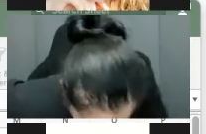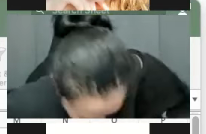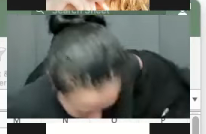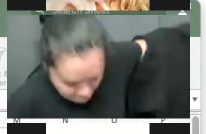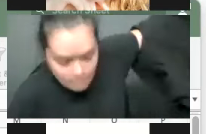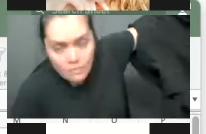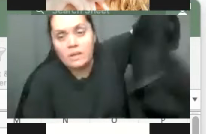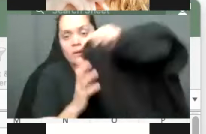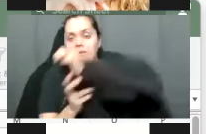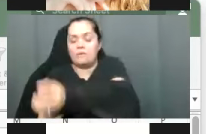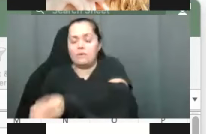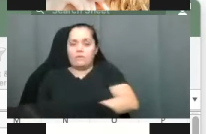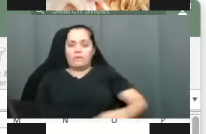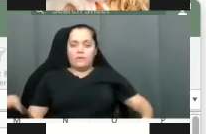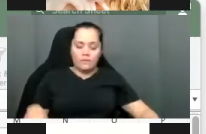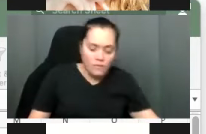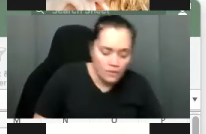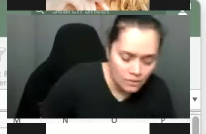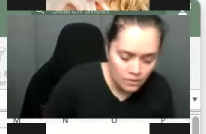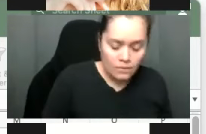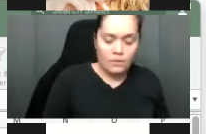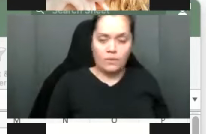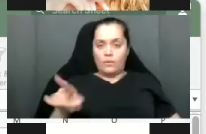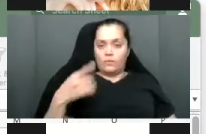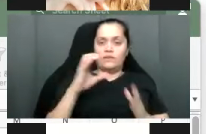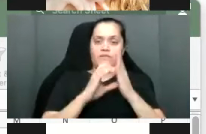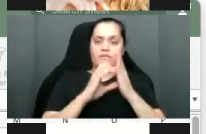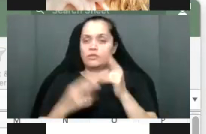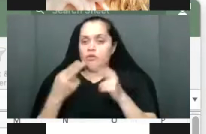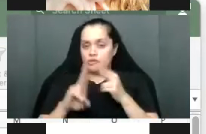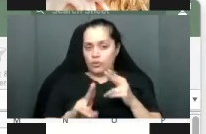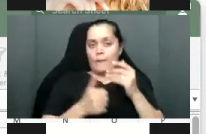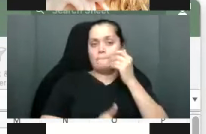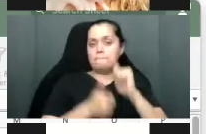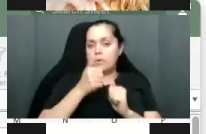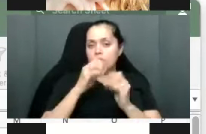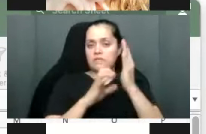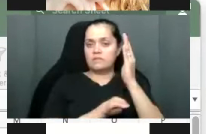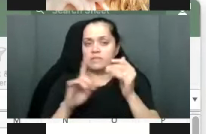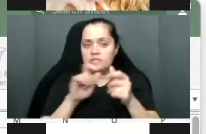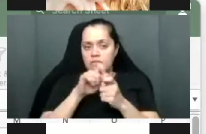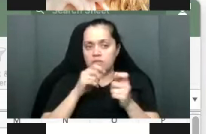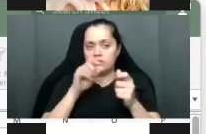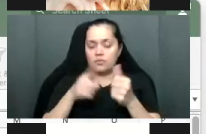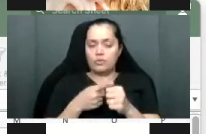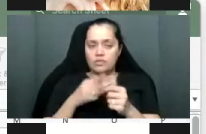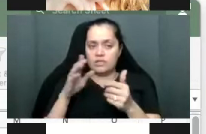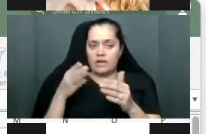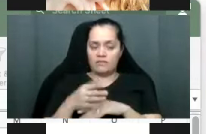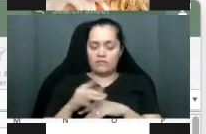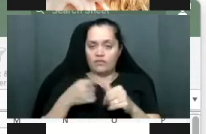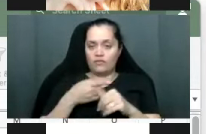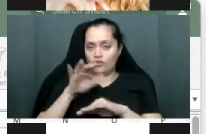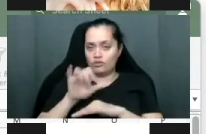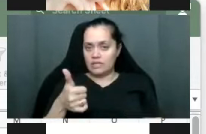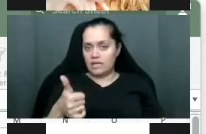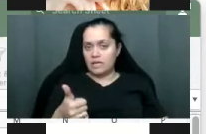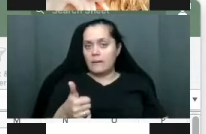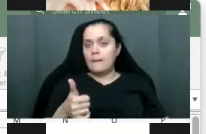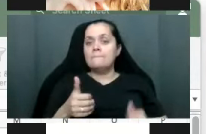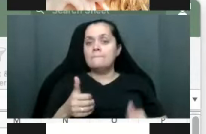course, they are short. Most of the chapters, especially once you get past the first 10, most of